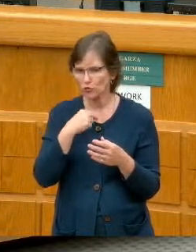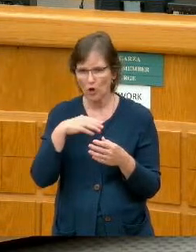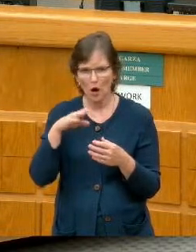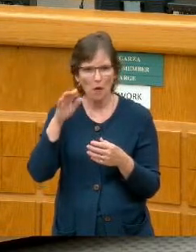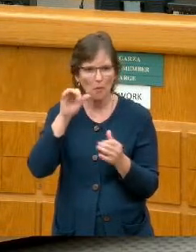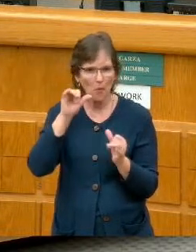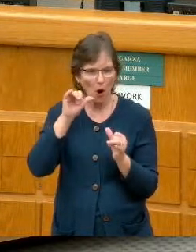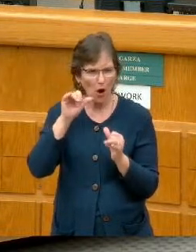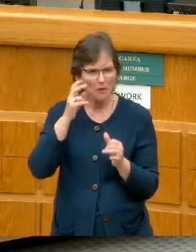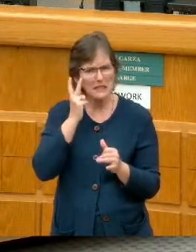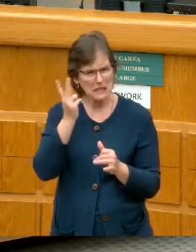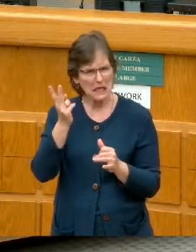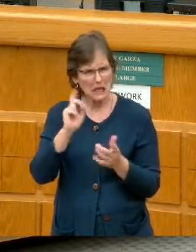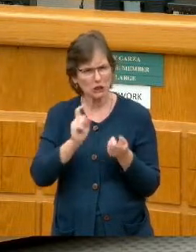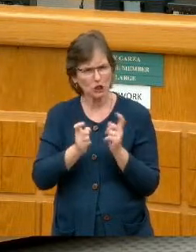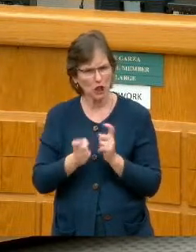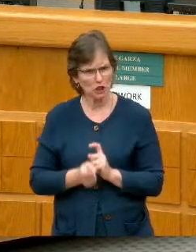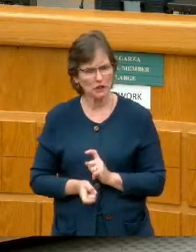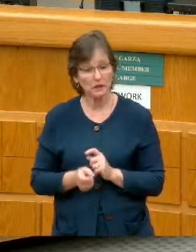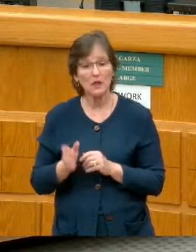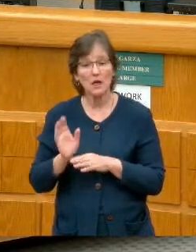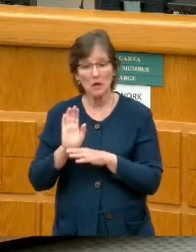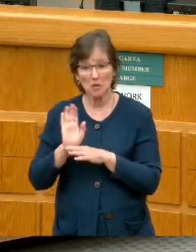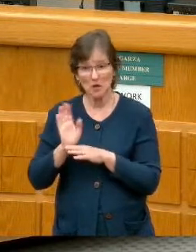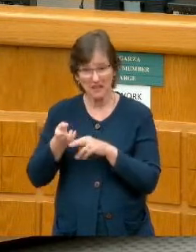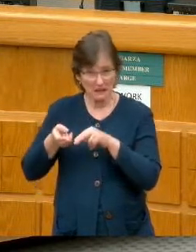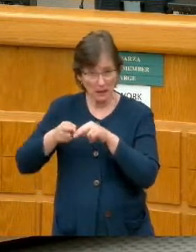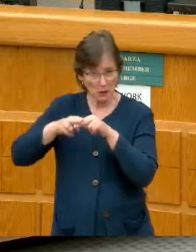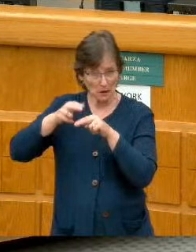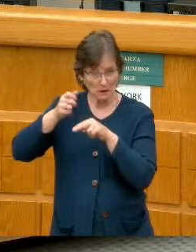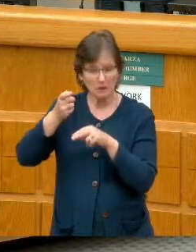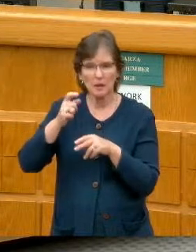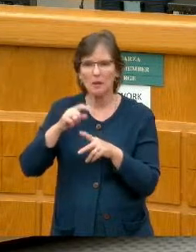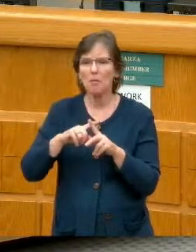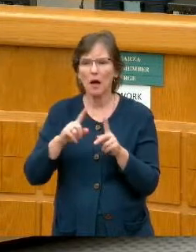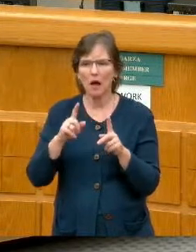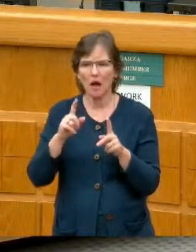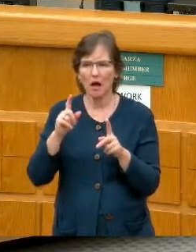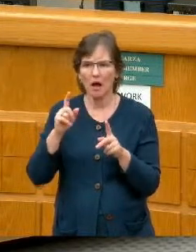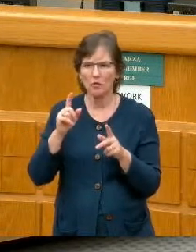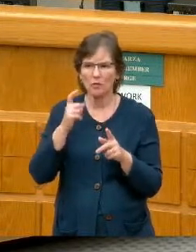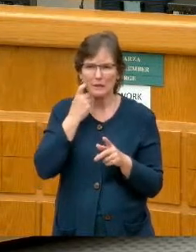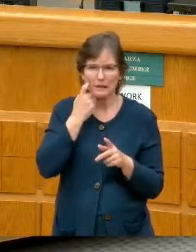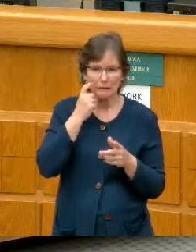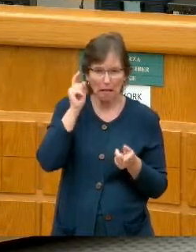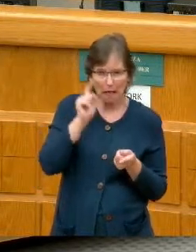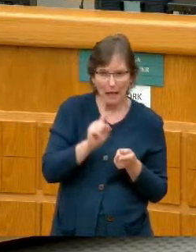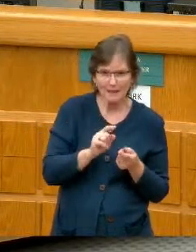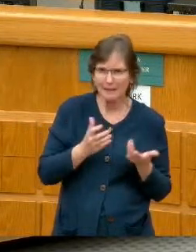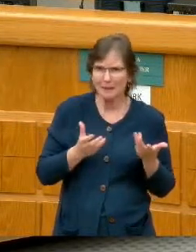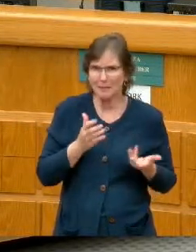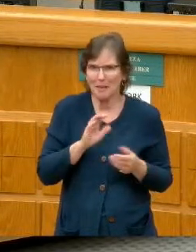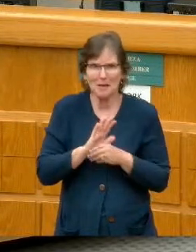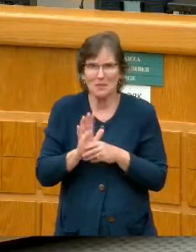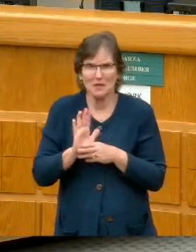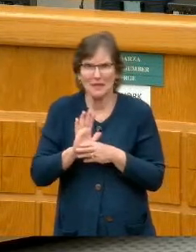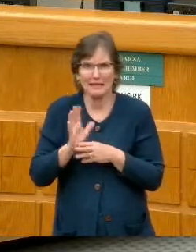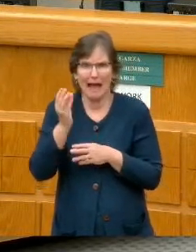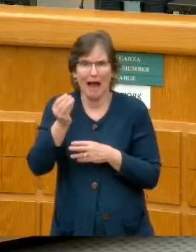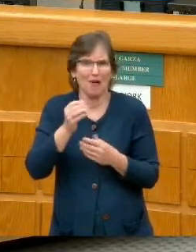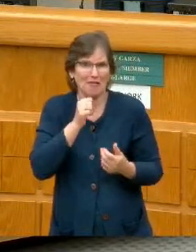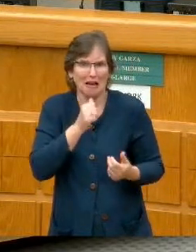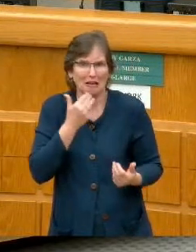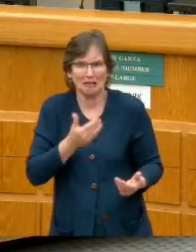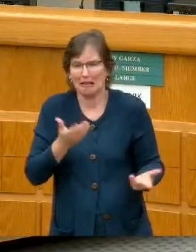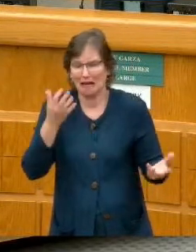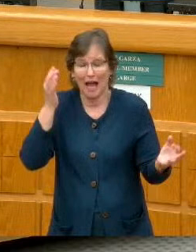have come up from where they were, but recently a slight decline. Maybe there's not as many good movies that are available right now. I'm not sure